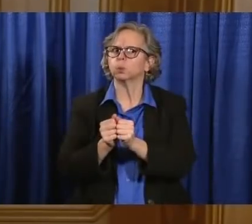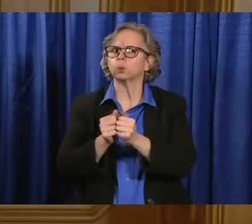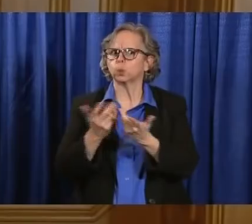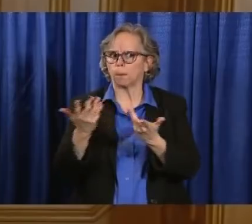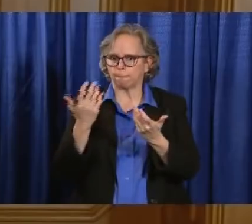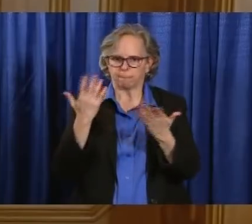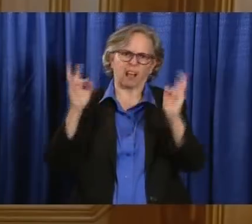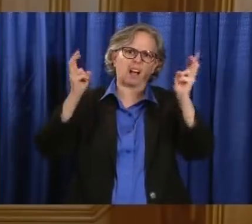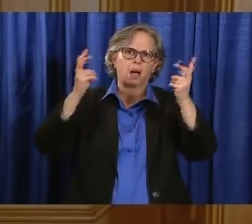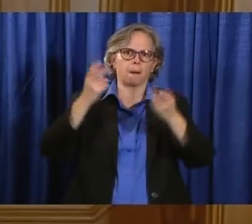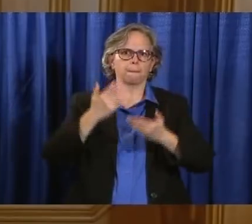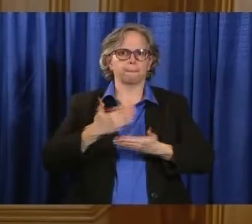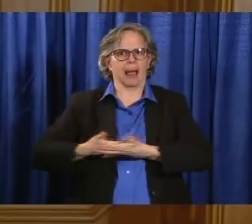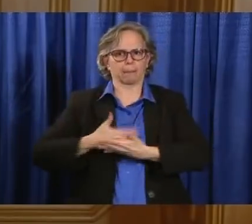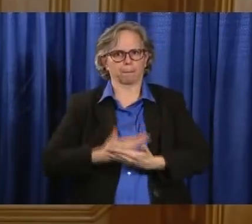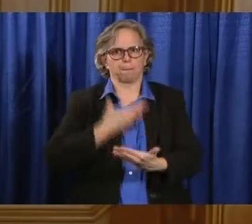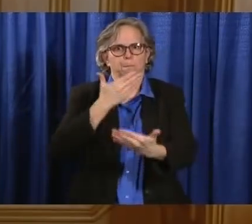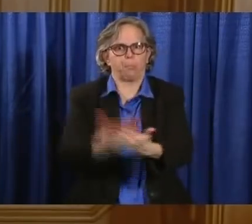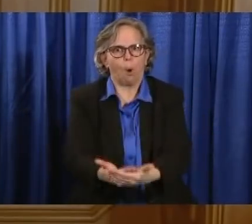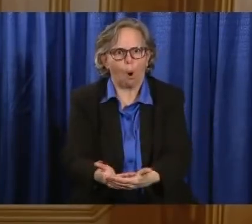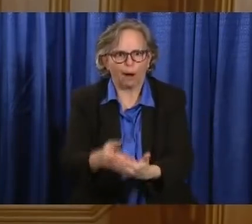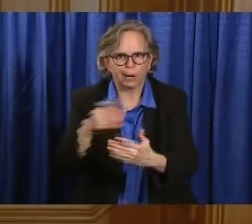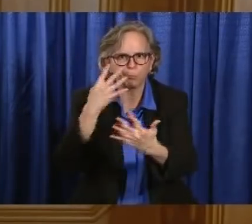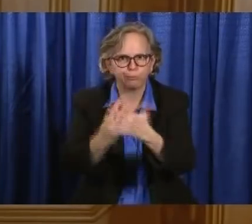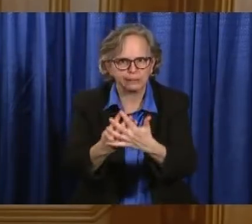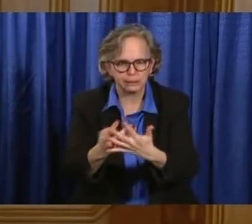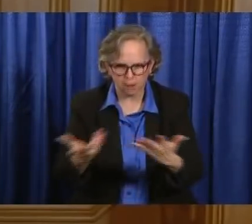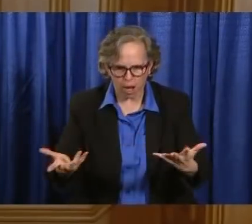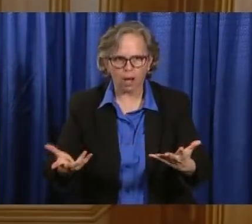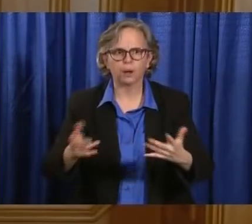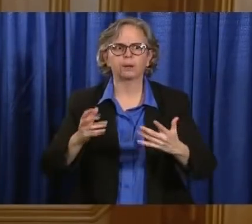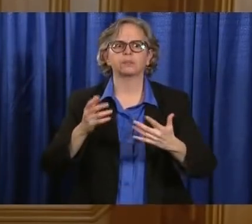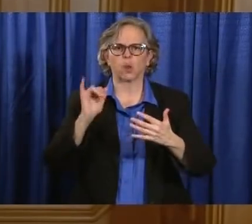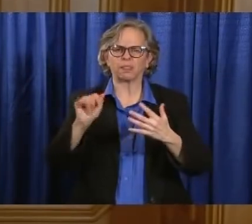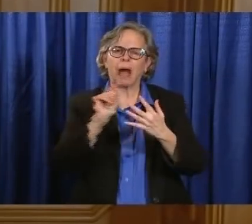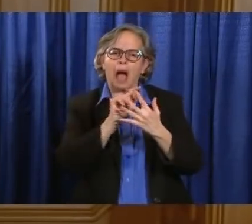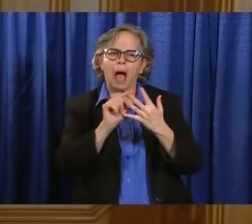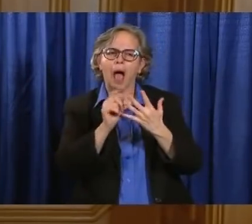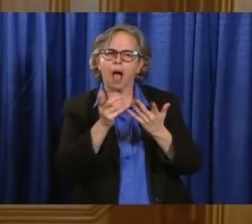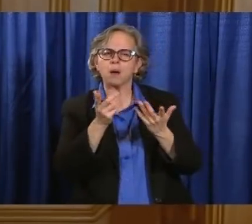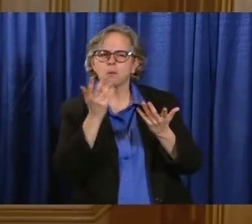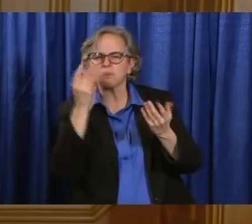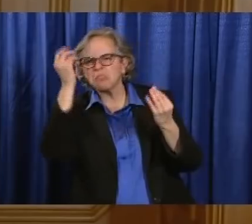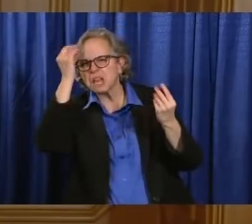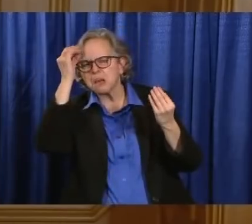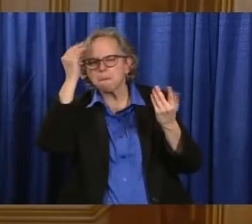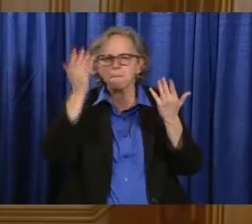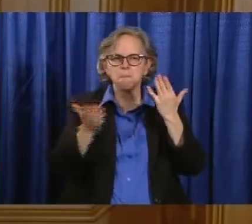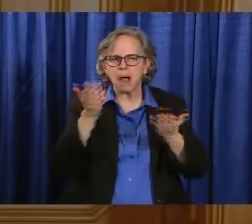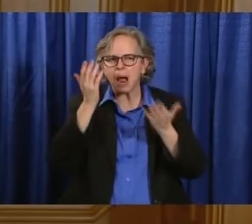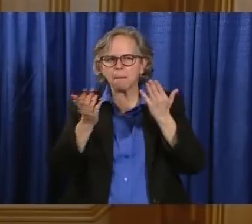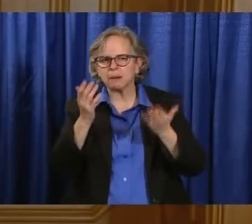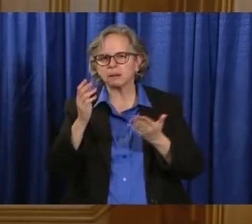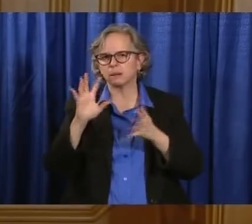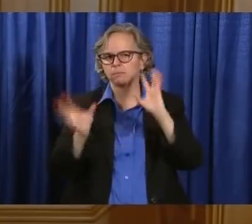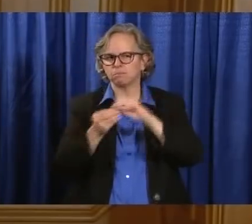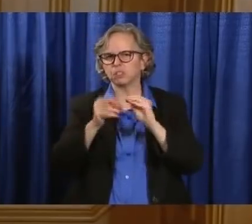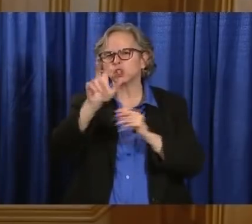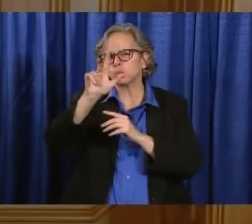prison. And so we've looked at these, as I say,